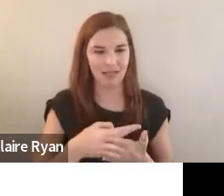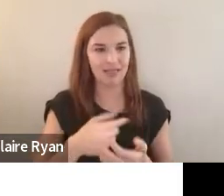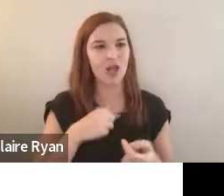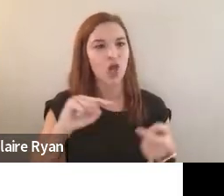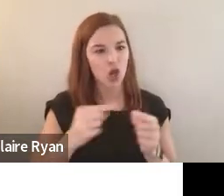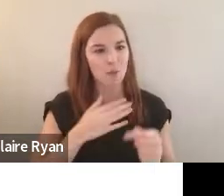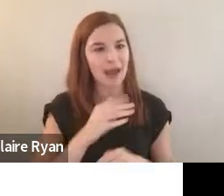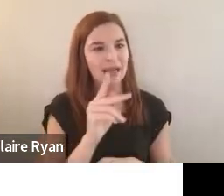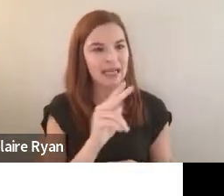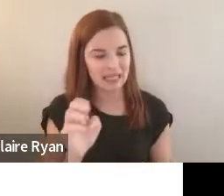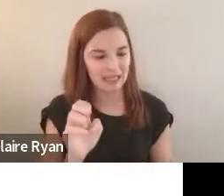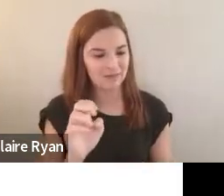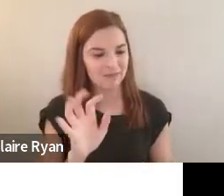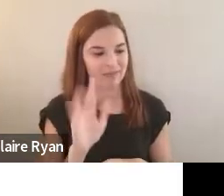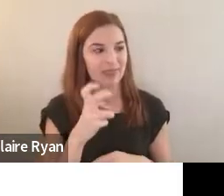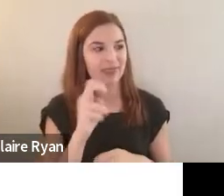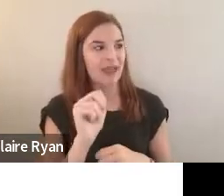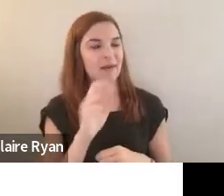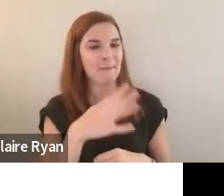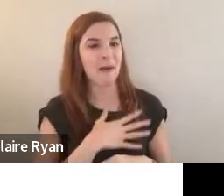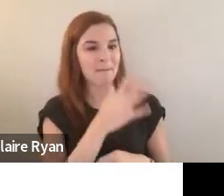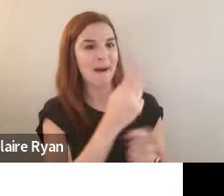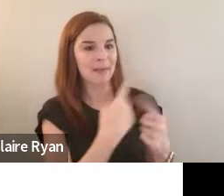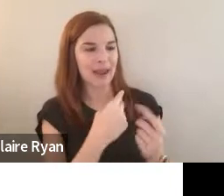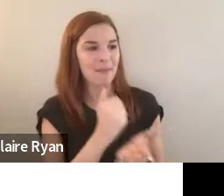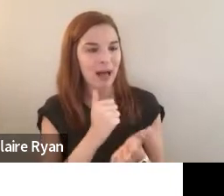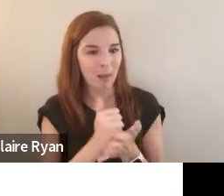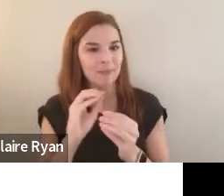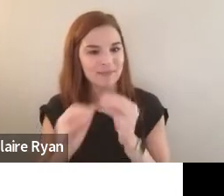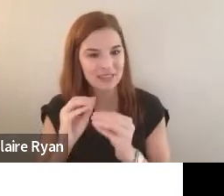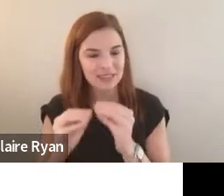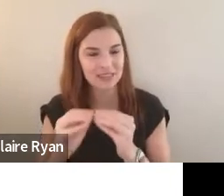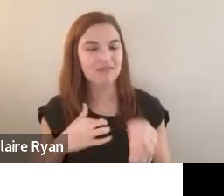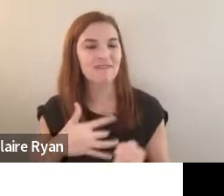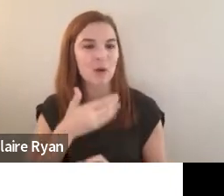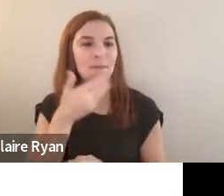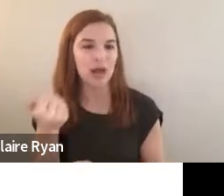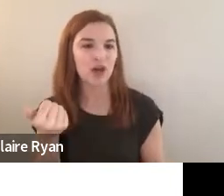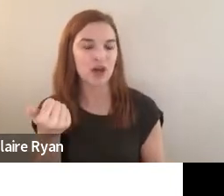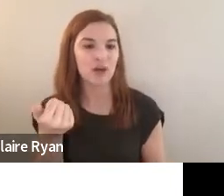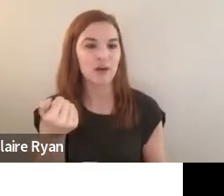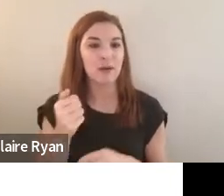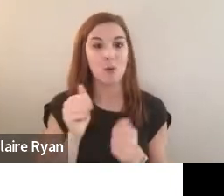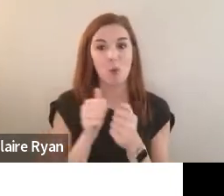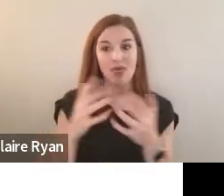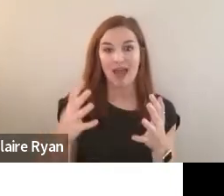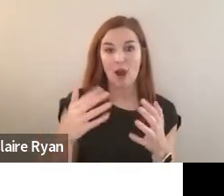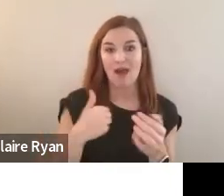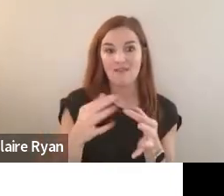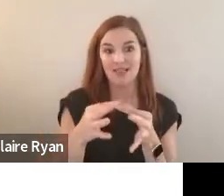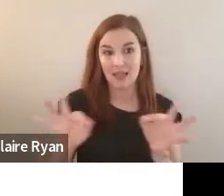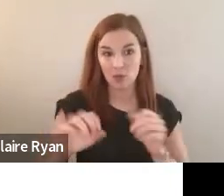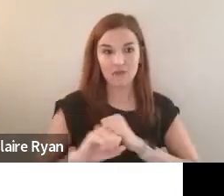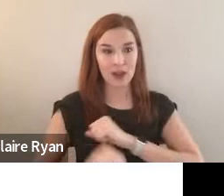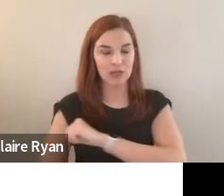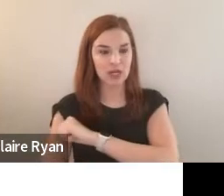language, you can understand, oh, I fell, I hurt my knee, and then my mother came and she helped me, she took care of me, and